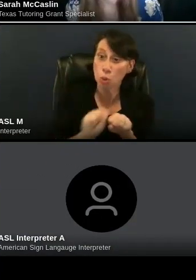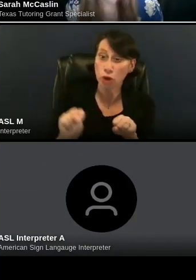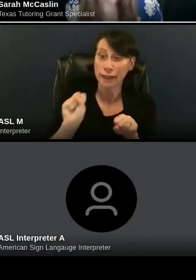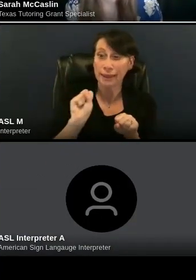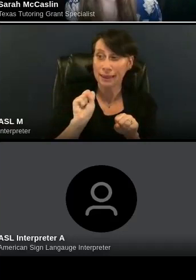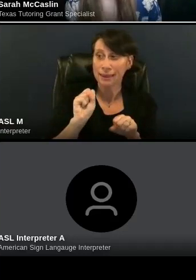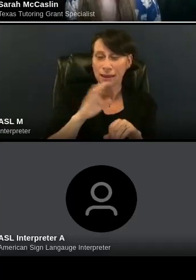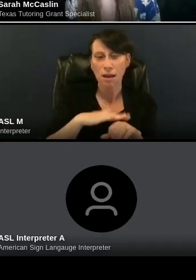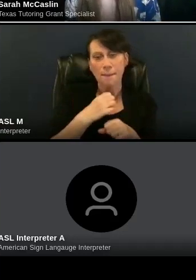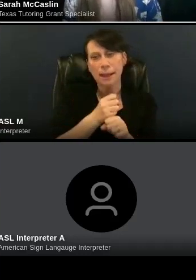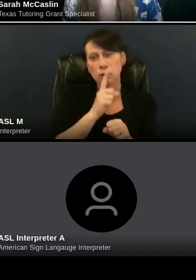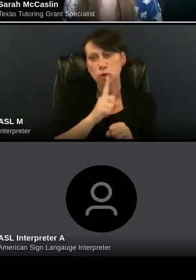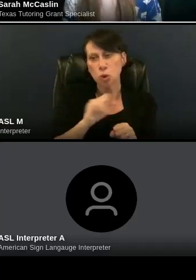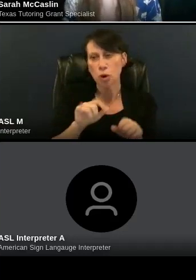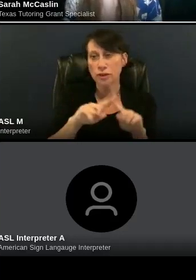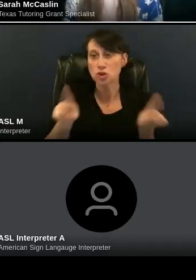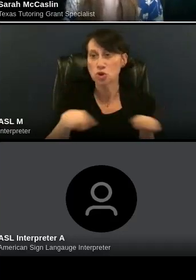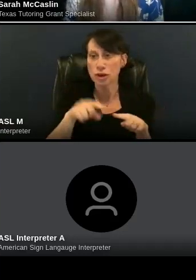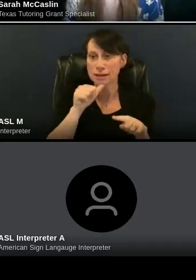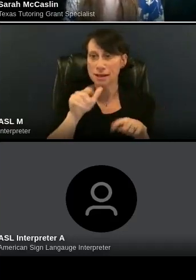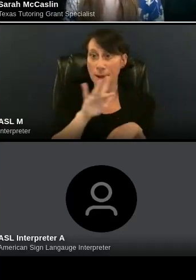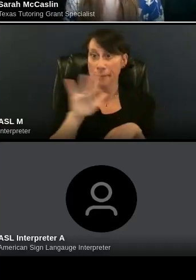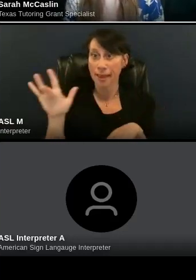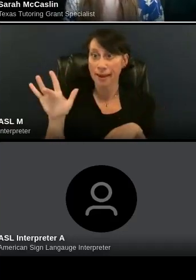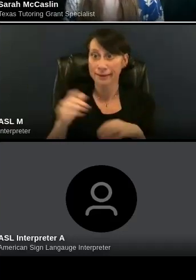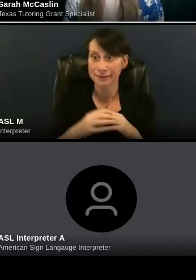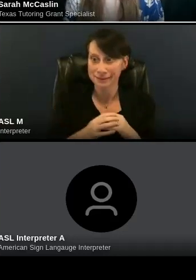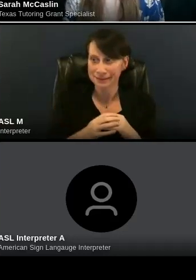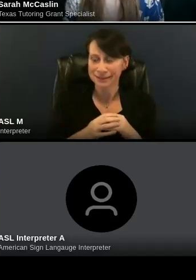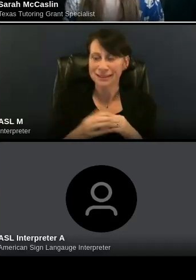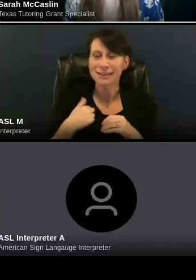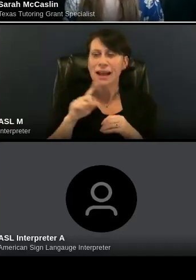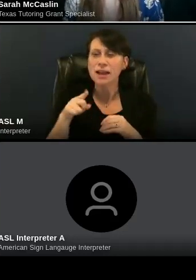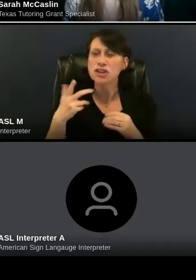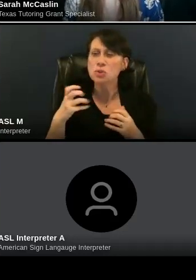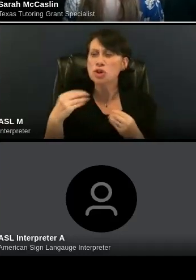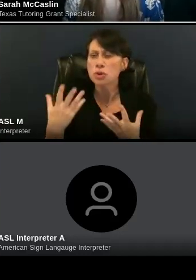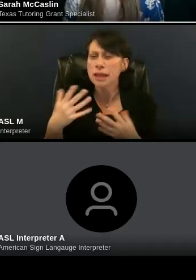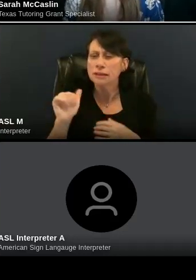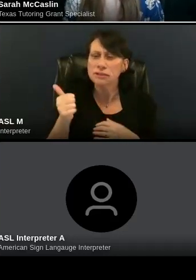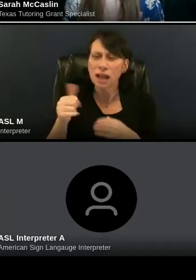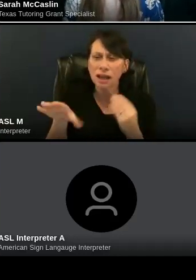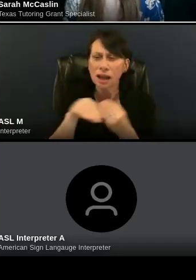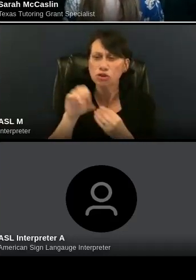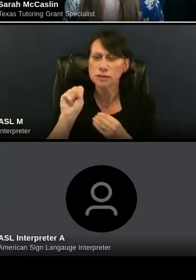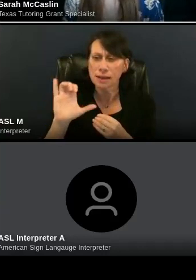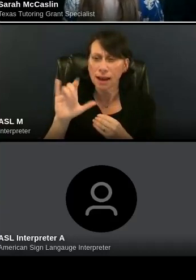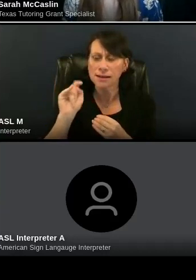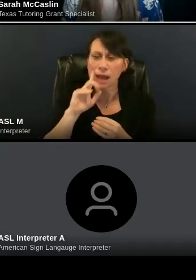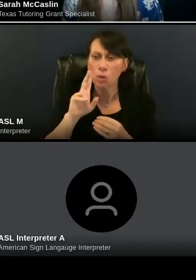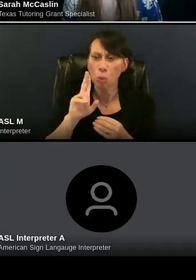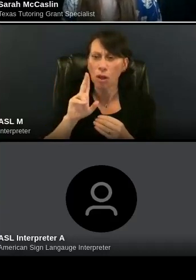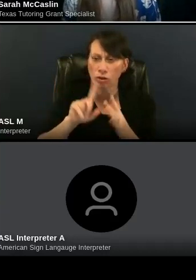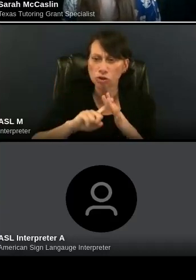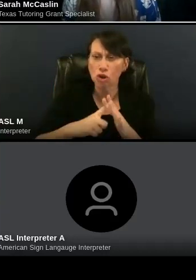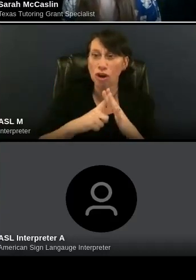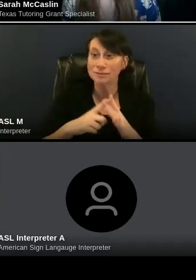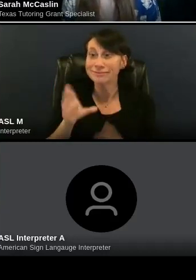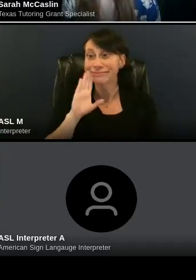on making sure the screen is not blank. I'm just going to give it like 10 extra seconds and then we'll jump right in. Hi,